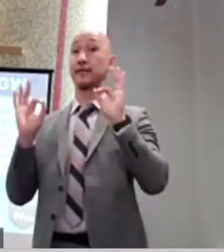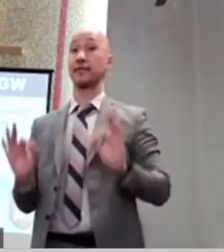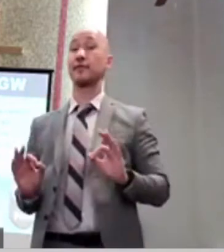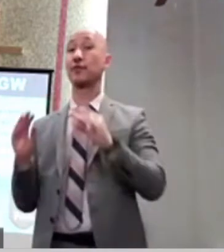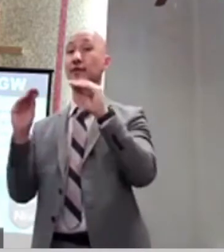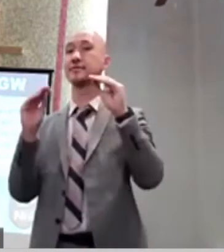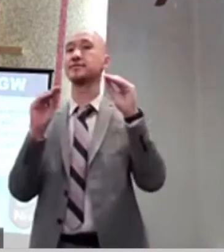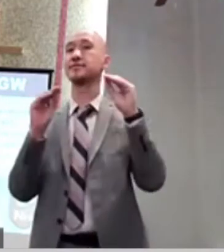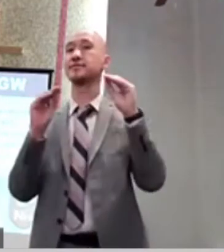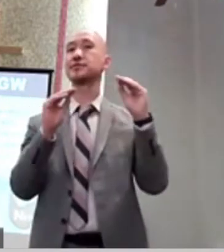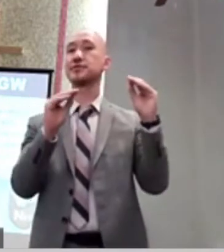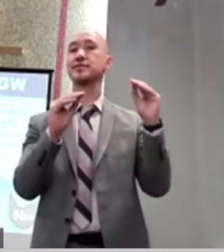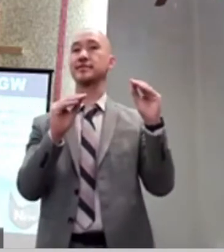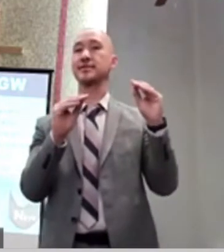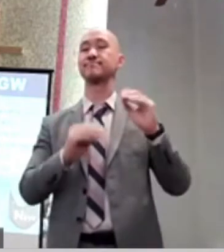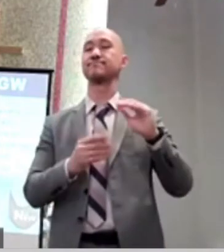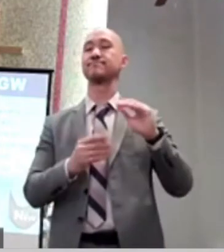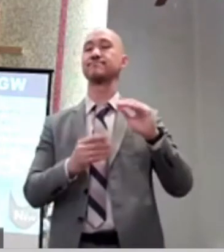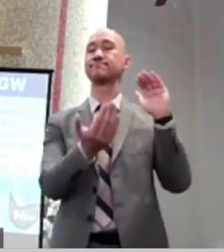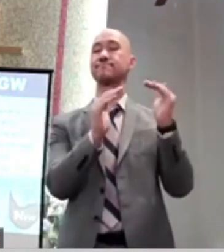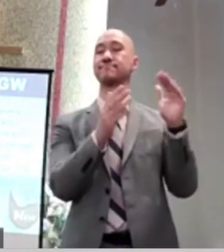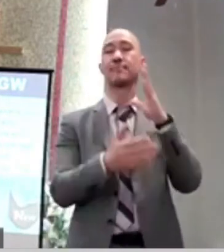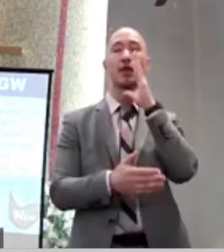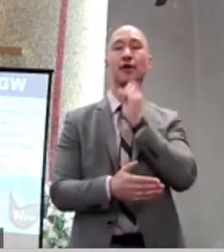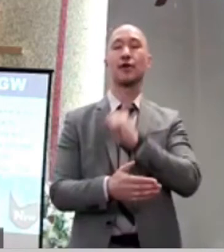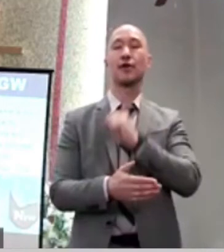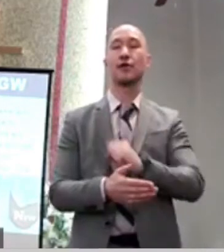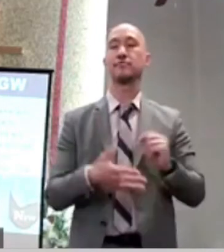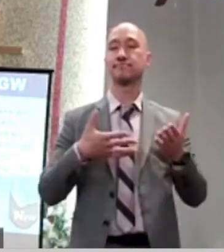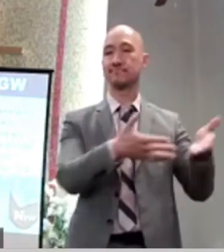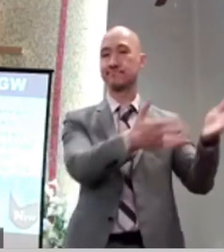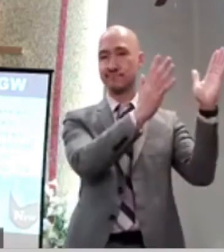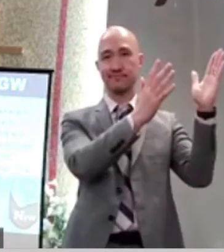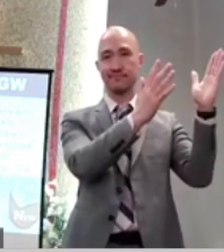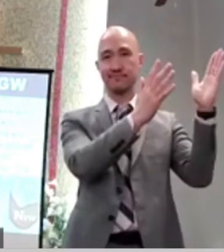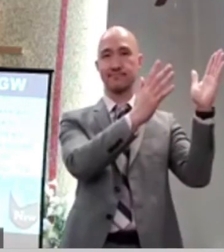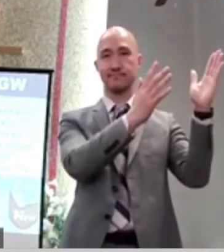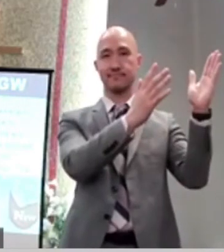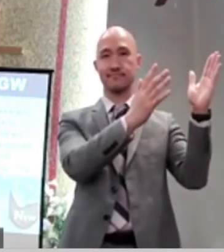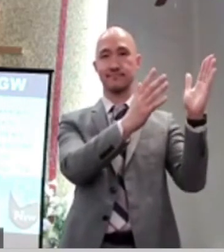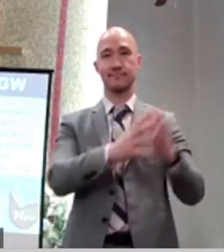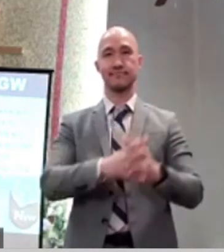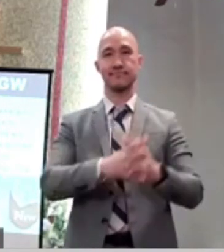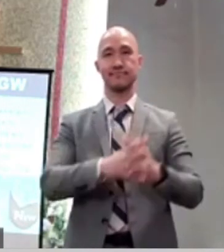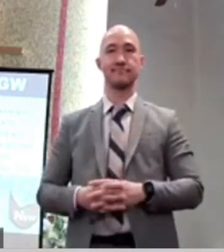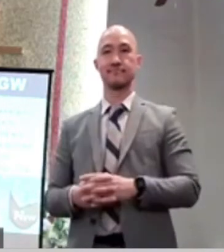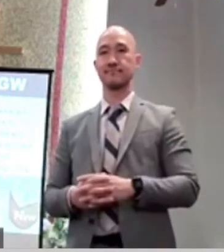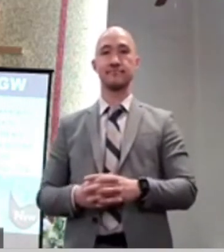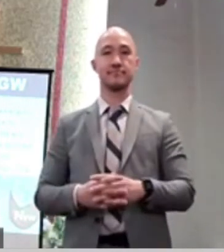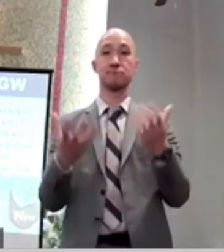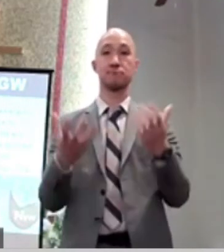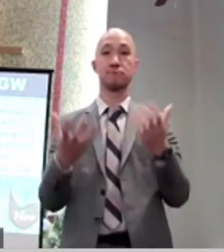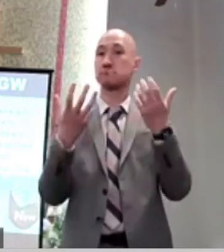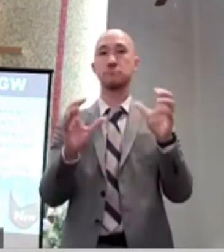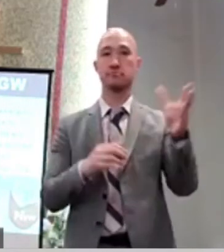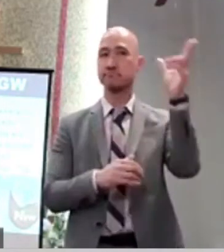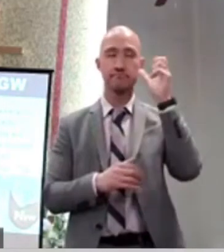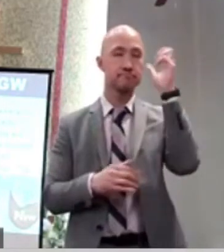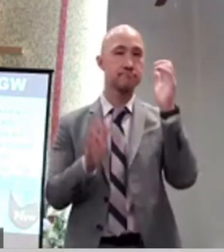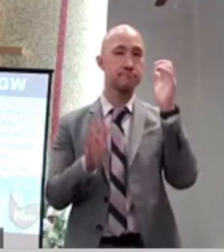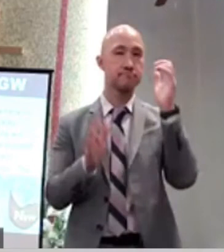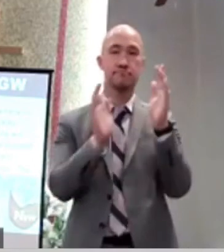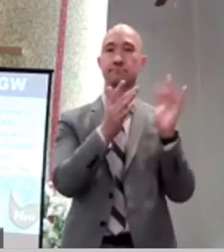God, who understand where they're at and who want a relationship with God and want to listen